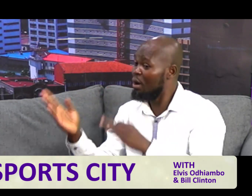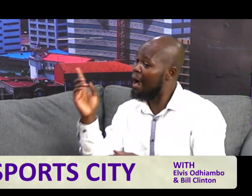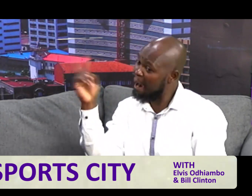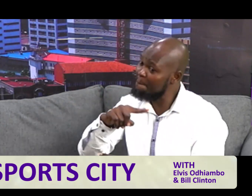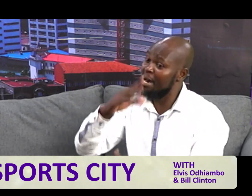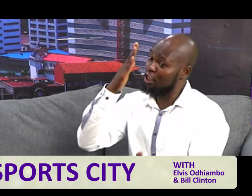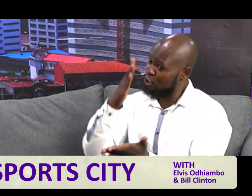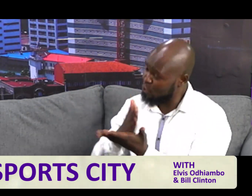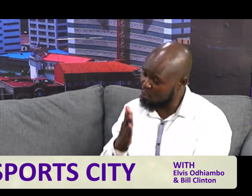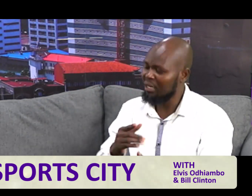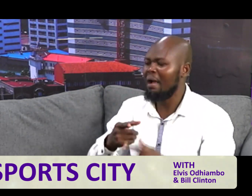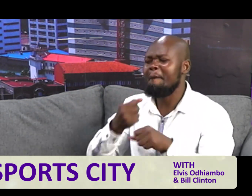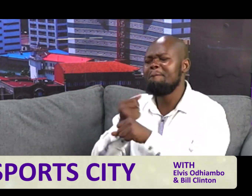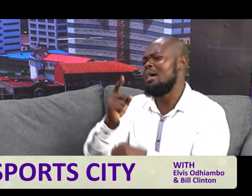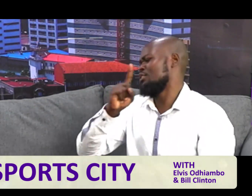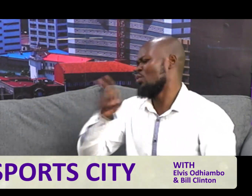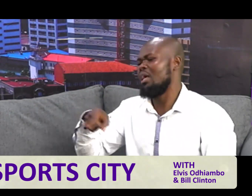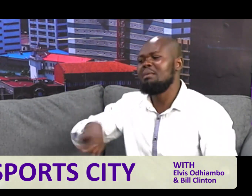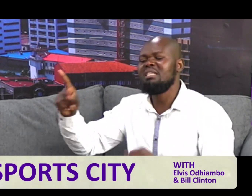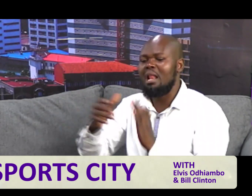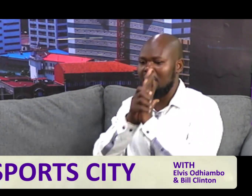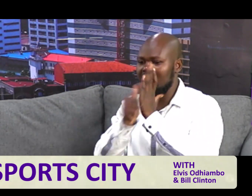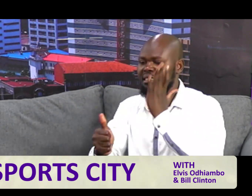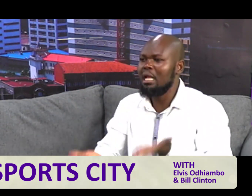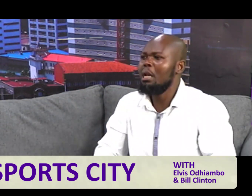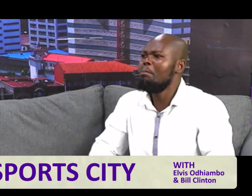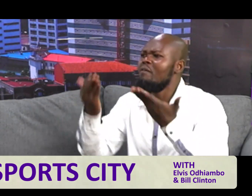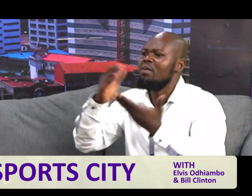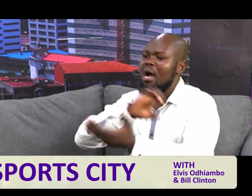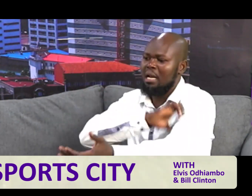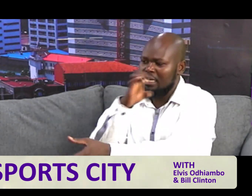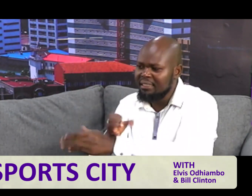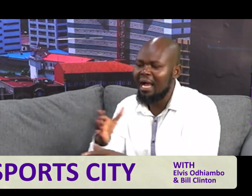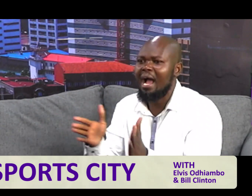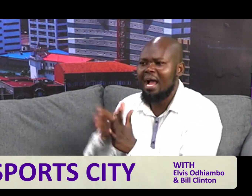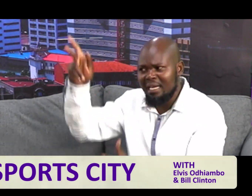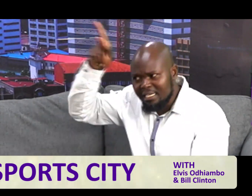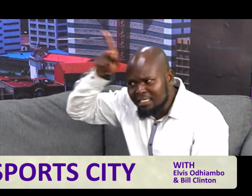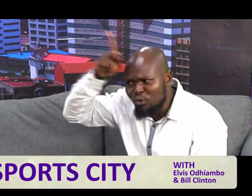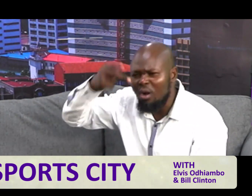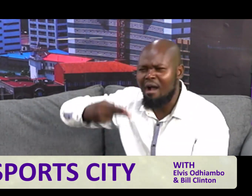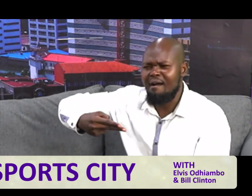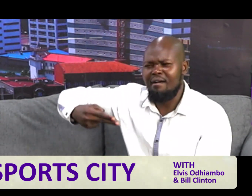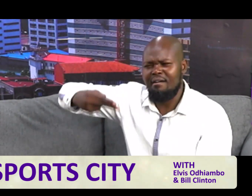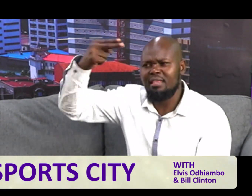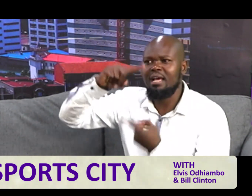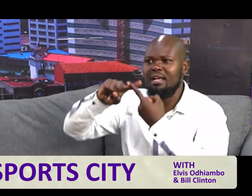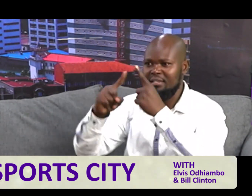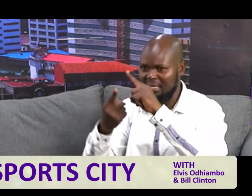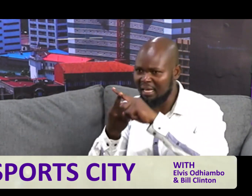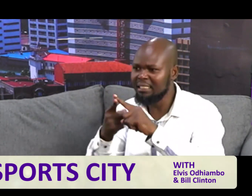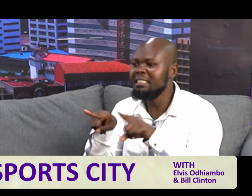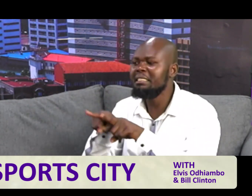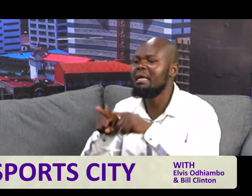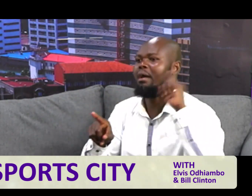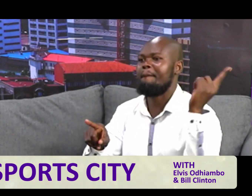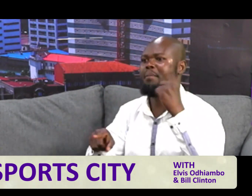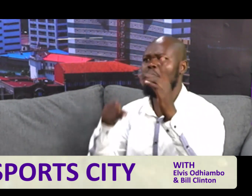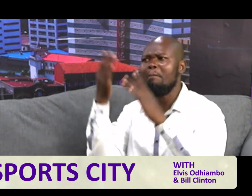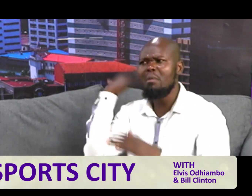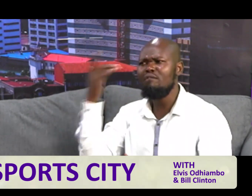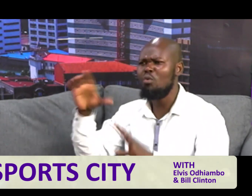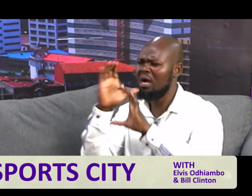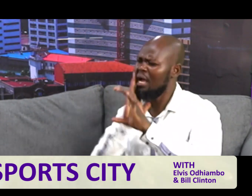I've also heard about the same gossip of him moving to Chelsea, and I feel that when he moves to Chelsea, maybe